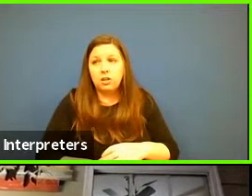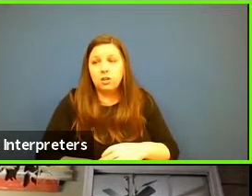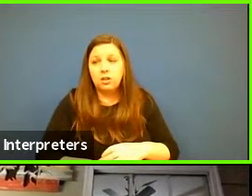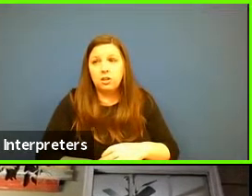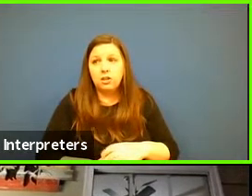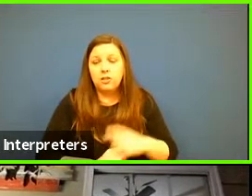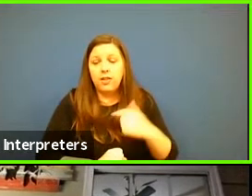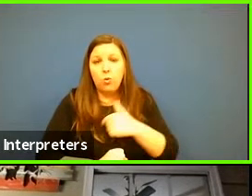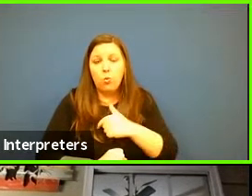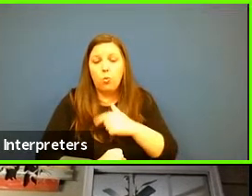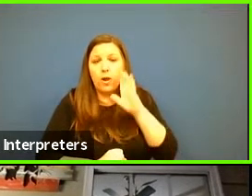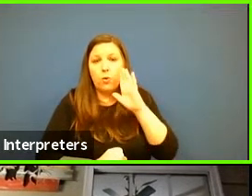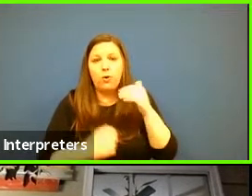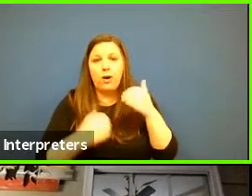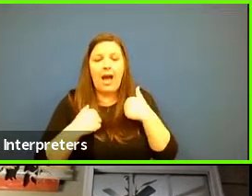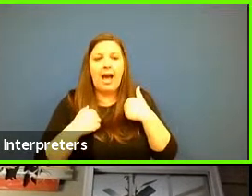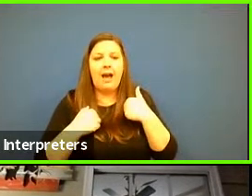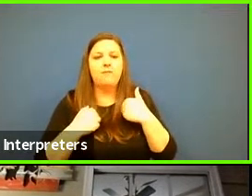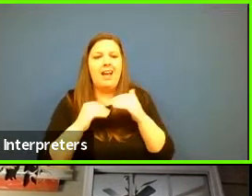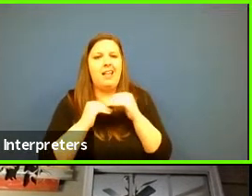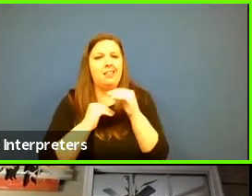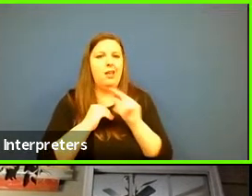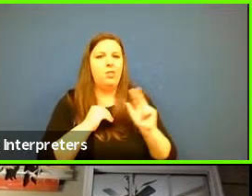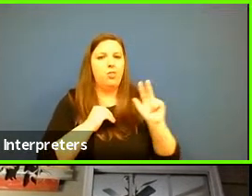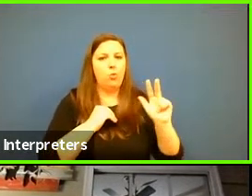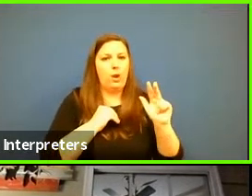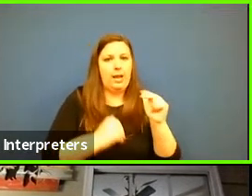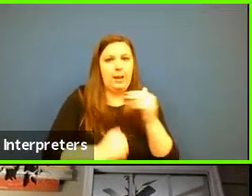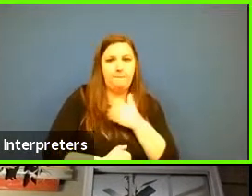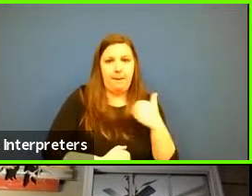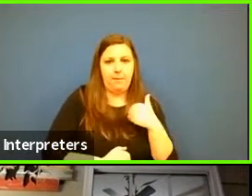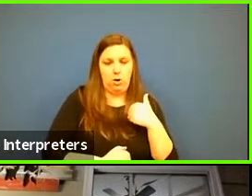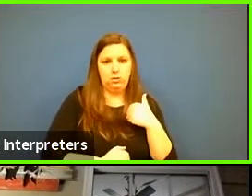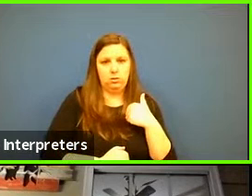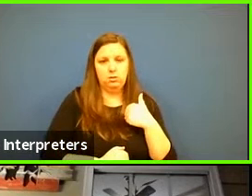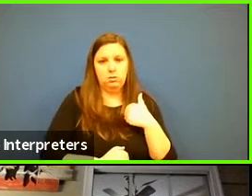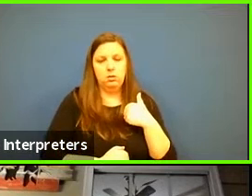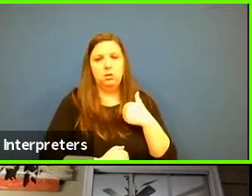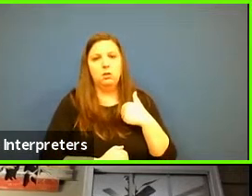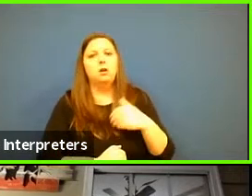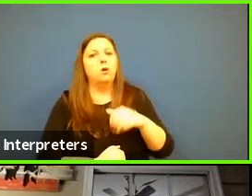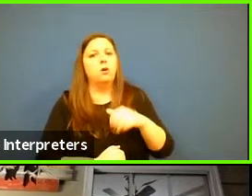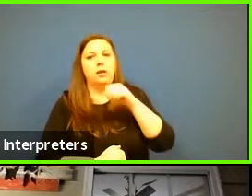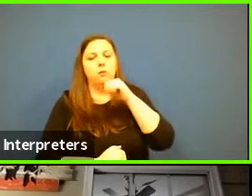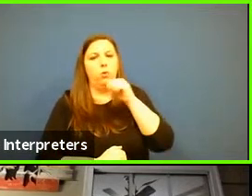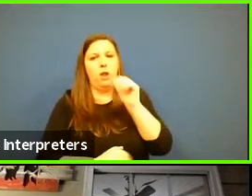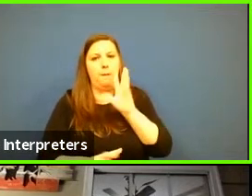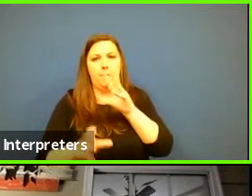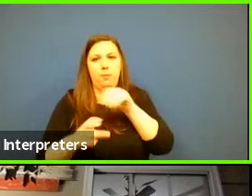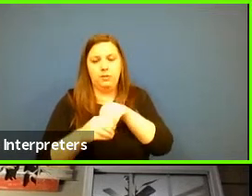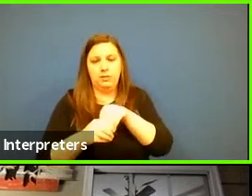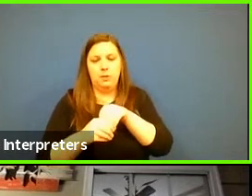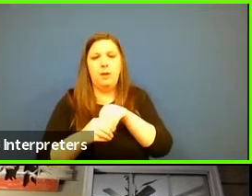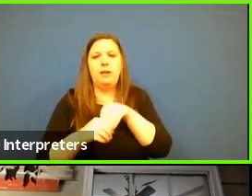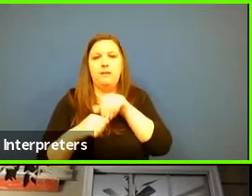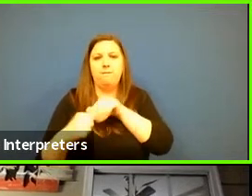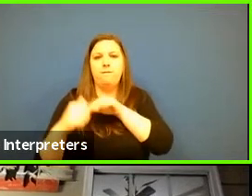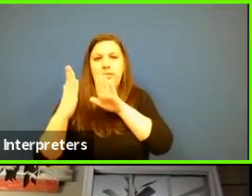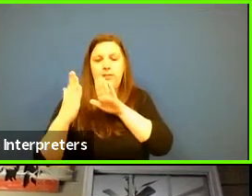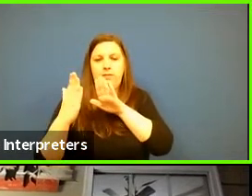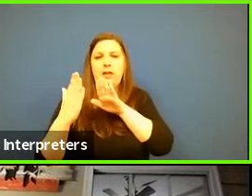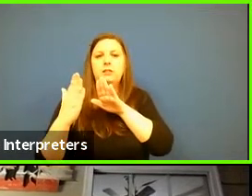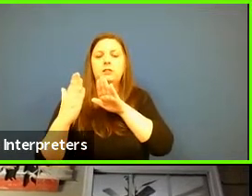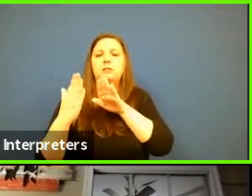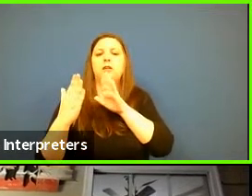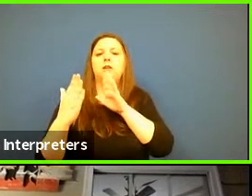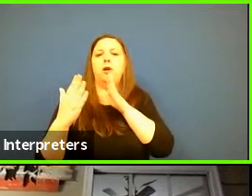least 3 of the 9 members will not be participating in face-to-face meetings through the end of the year. And